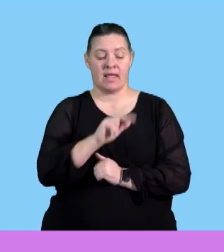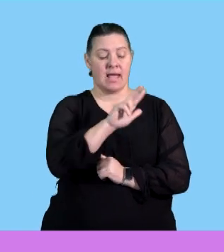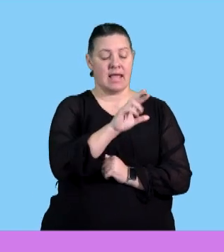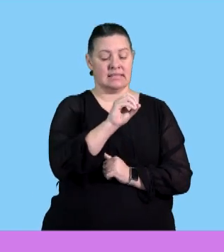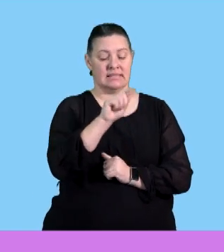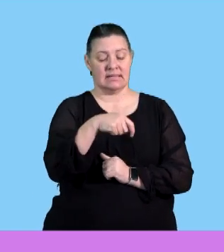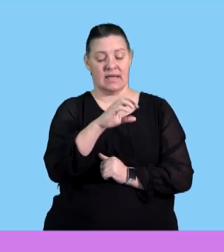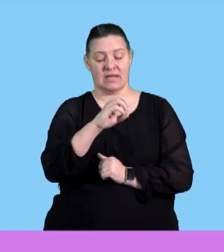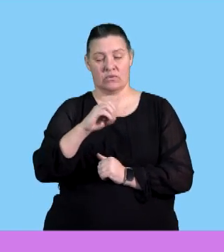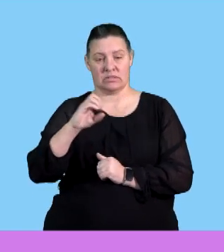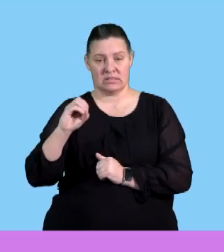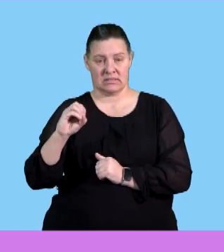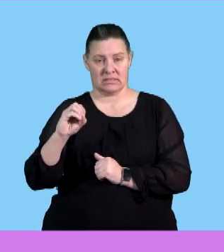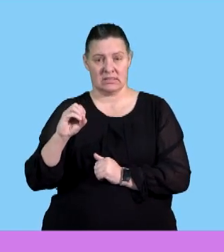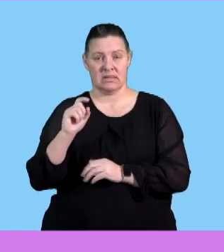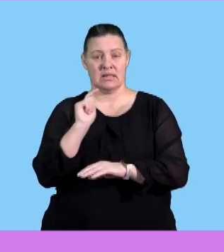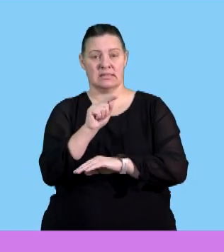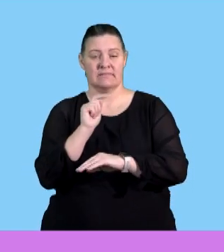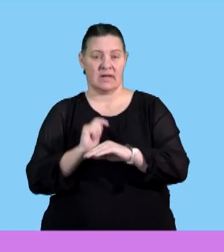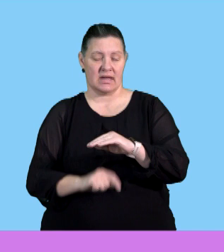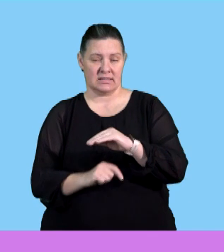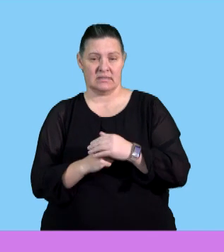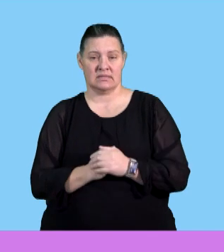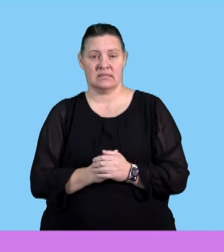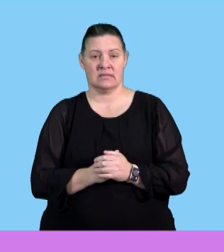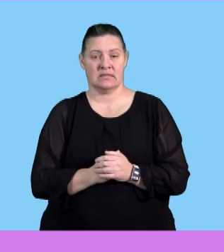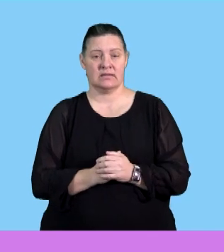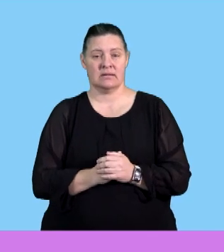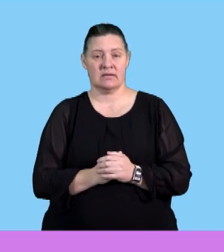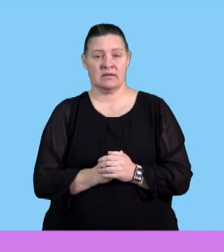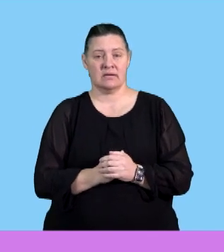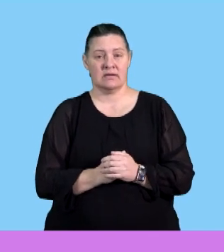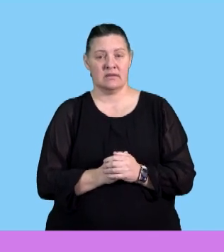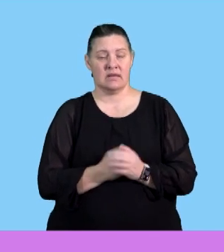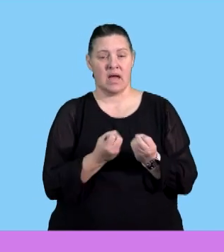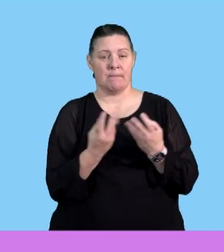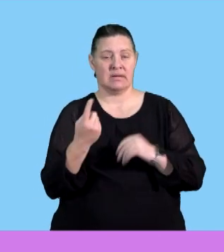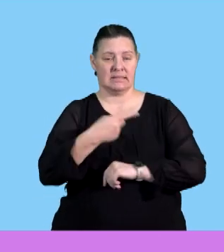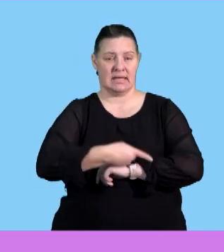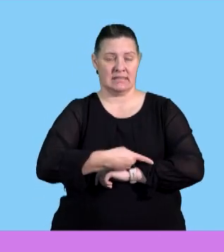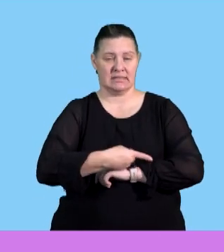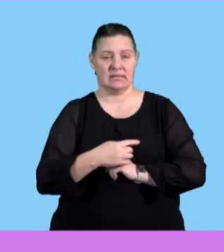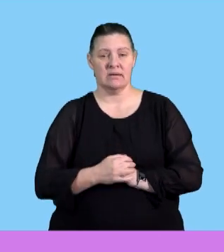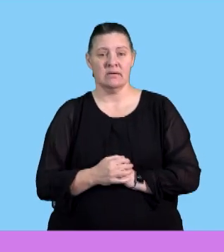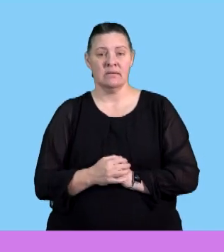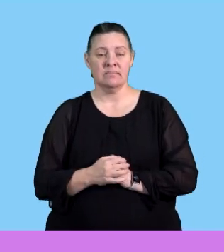the 80,000 Rand divided by the number of